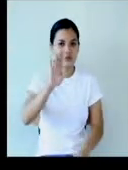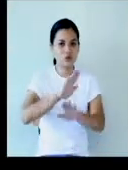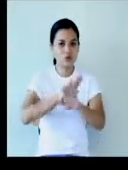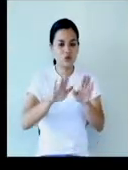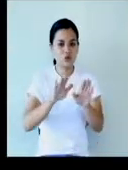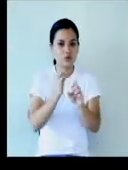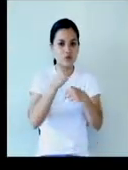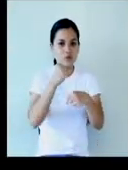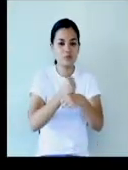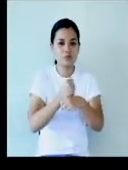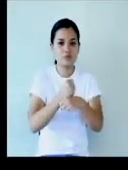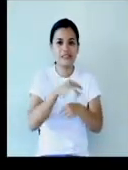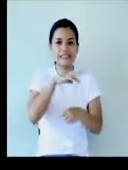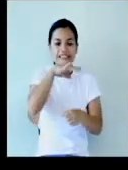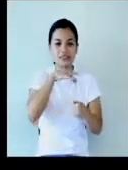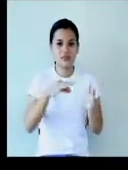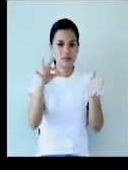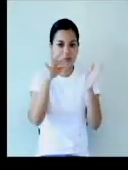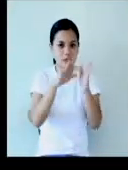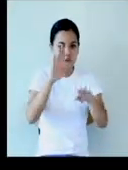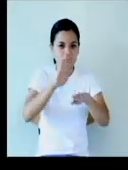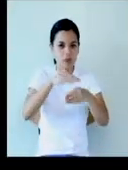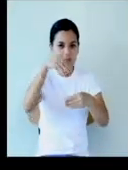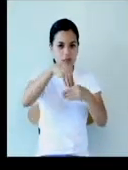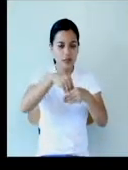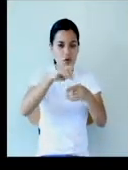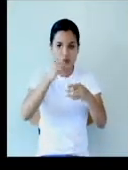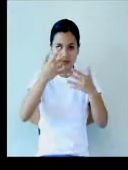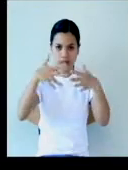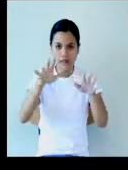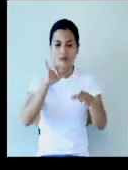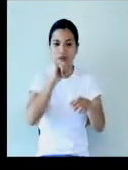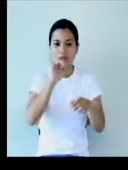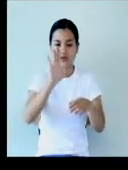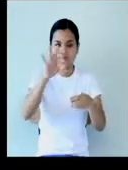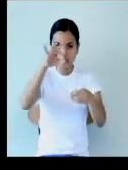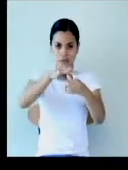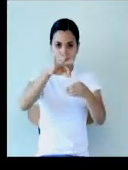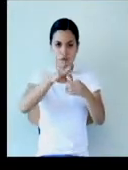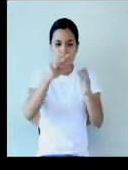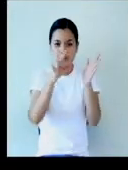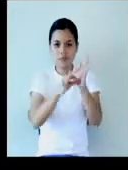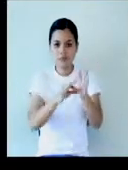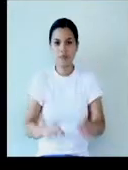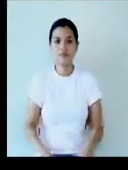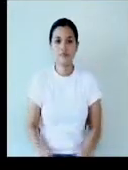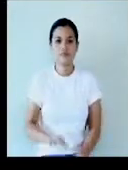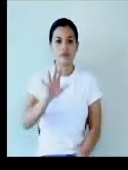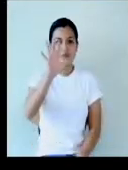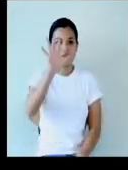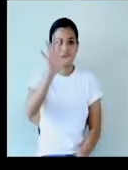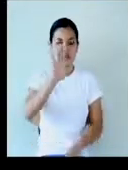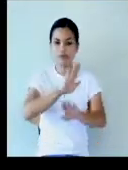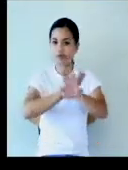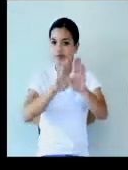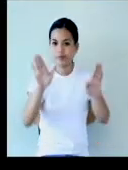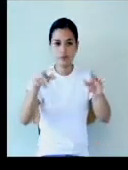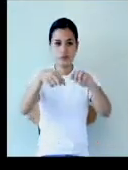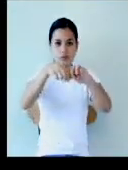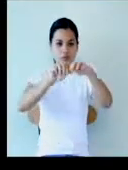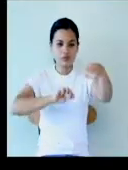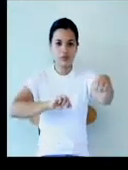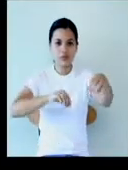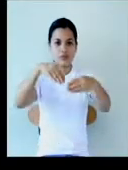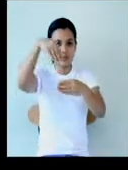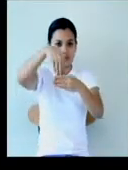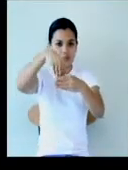4. Do not make unnecessary marks on the ballot. The only marks made should be your votes. 5. Do not